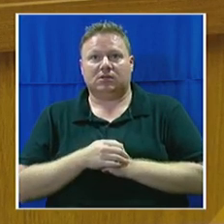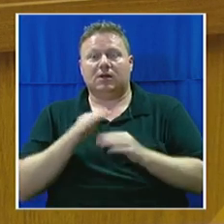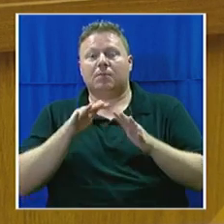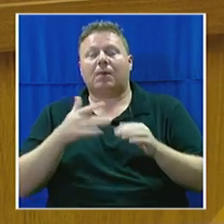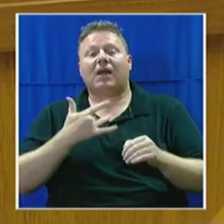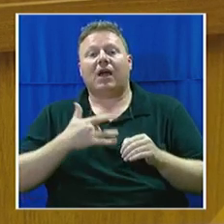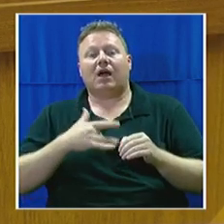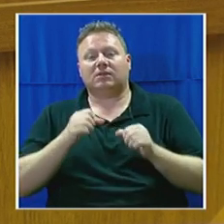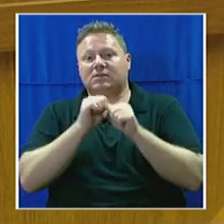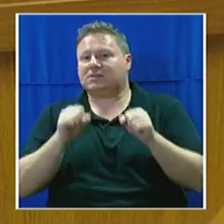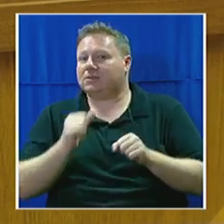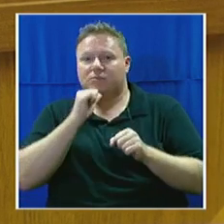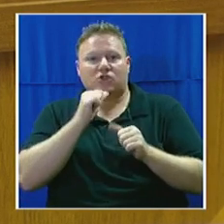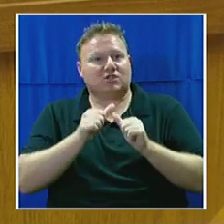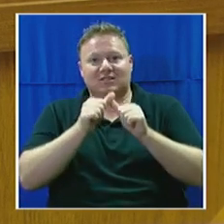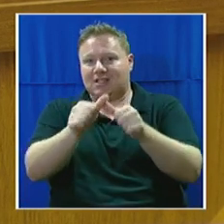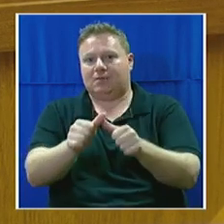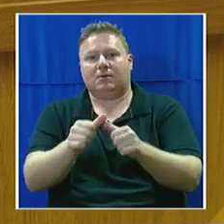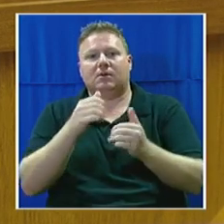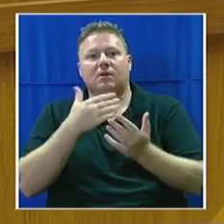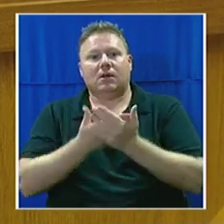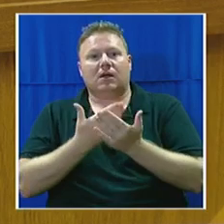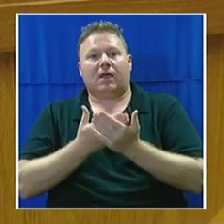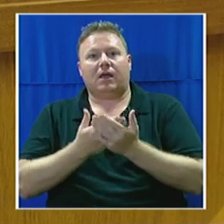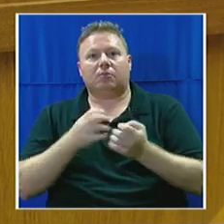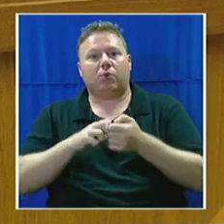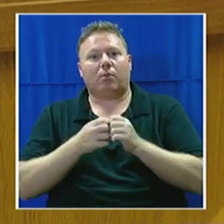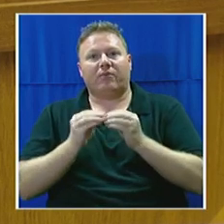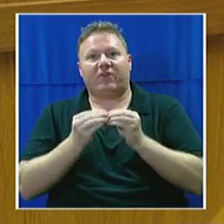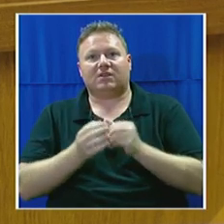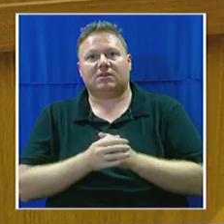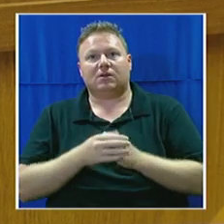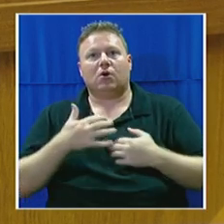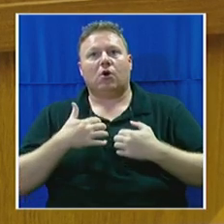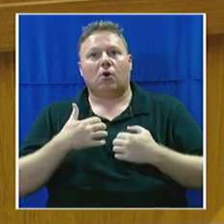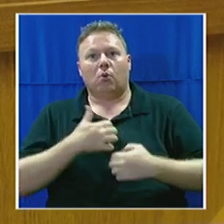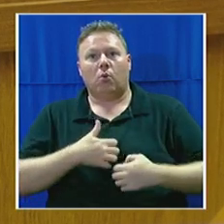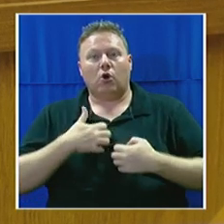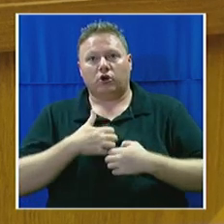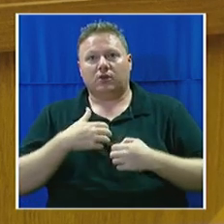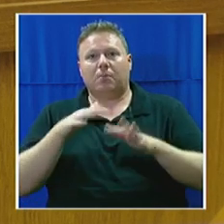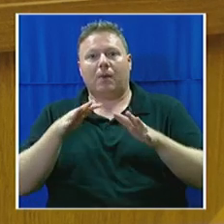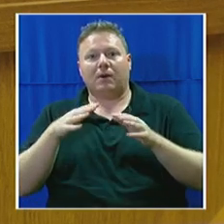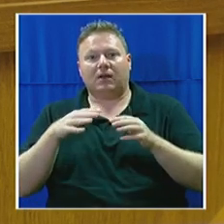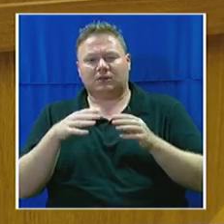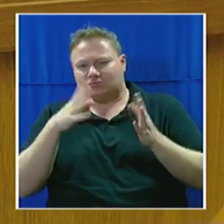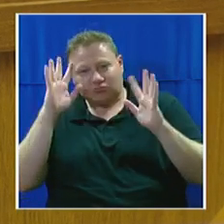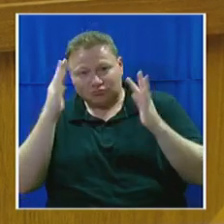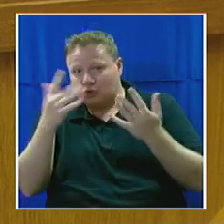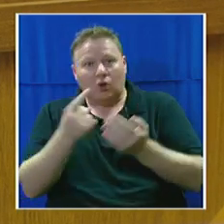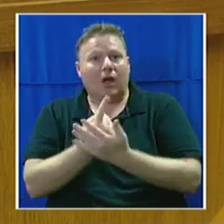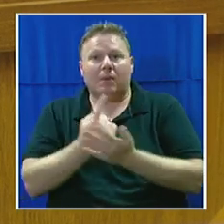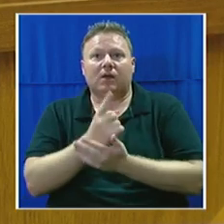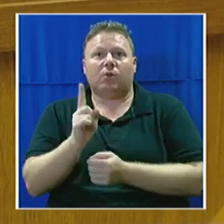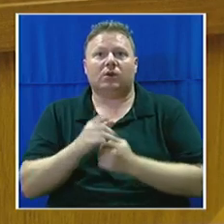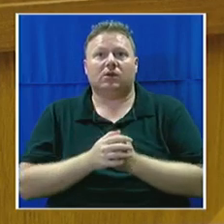not sustainable and healthy to address this problem. It is also worried that the public is being kept in the dark around the matter of where